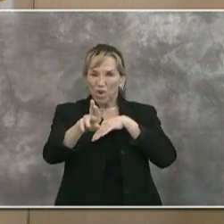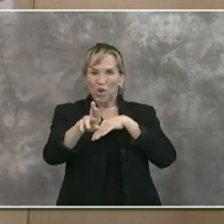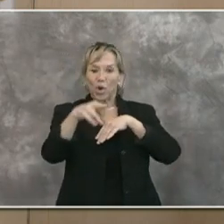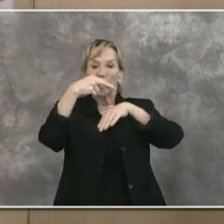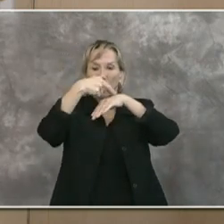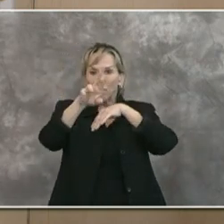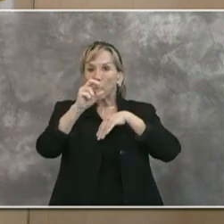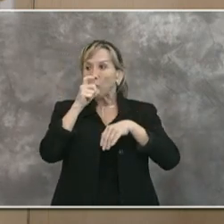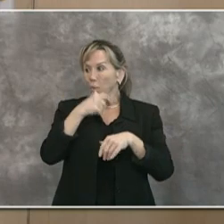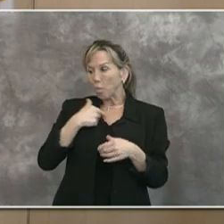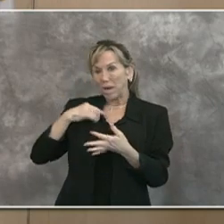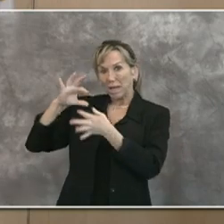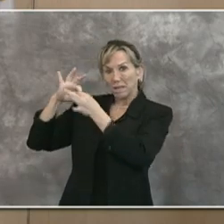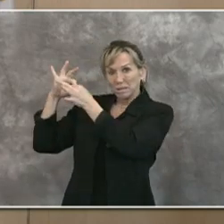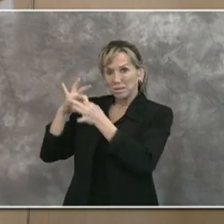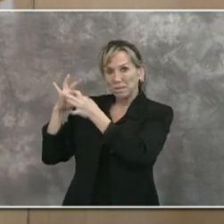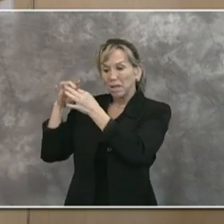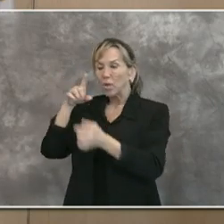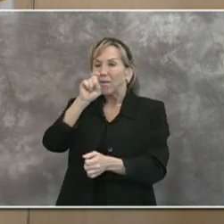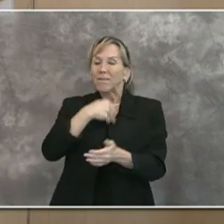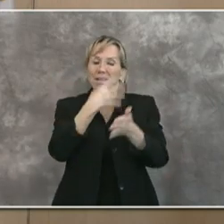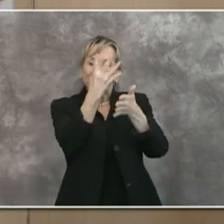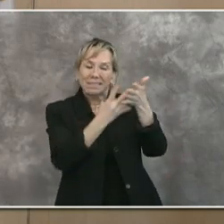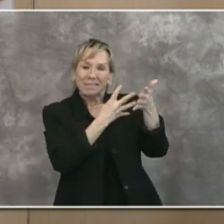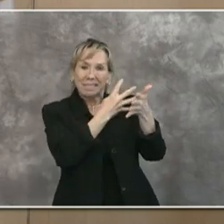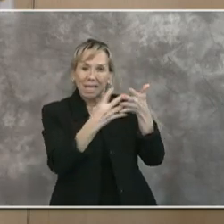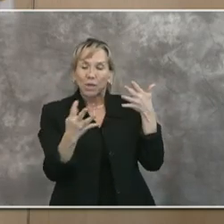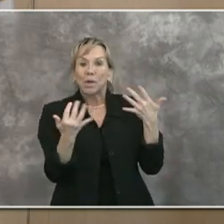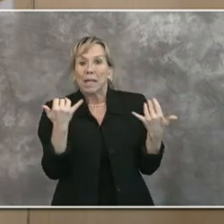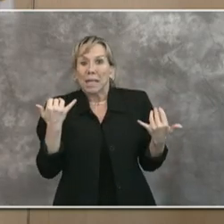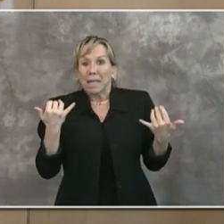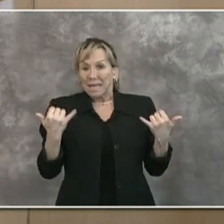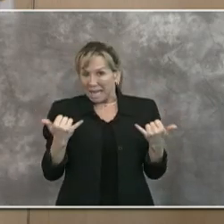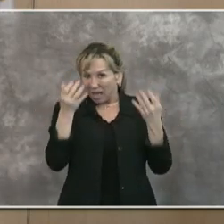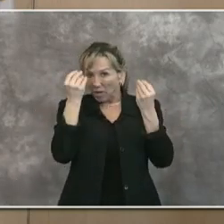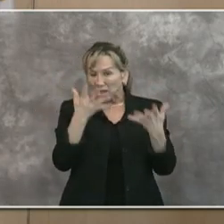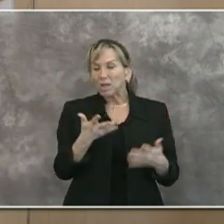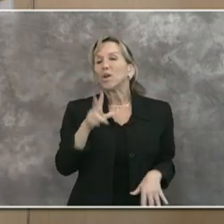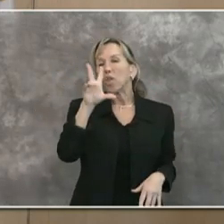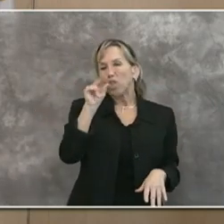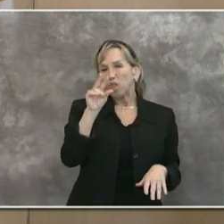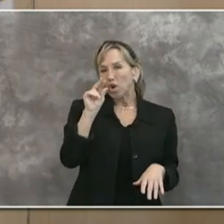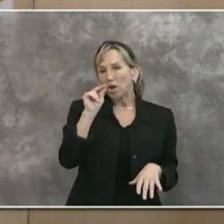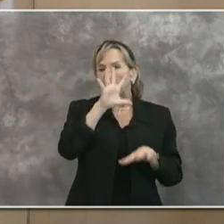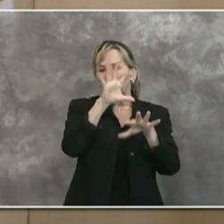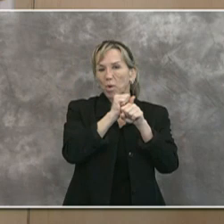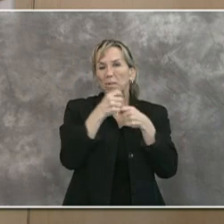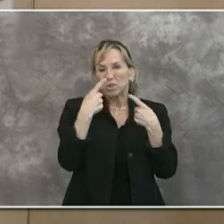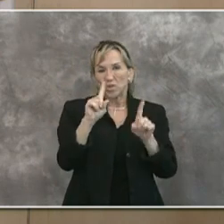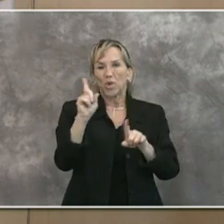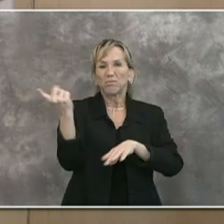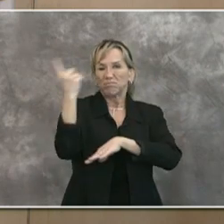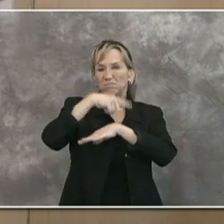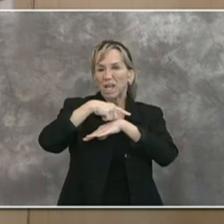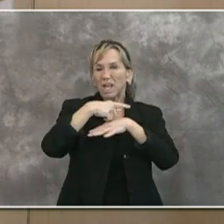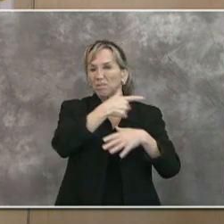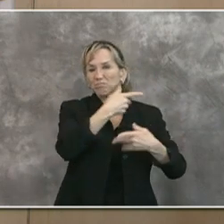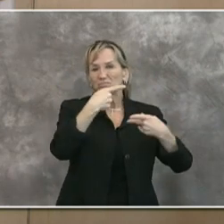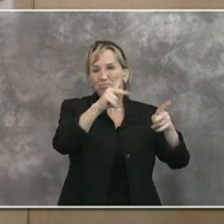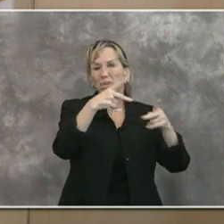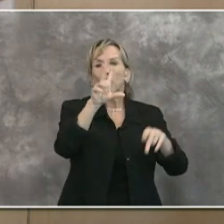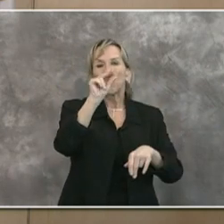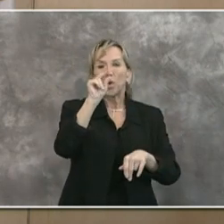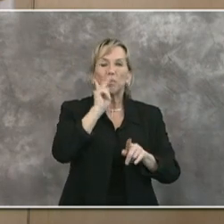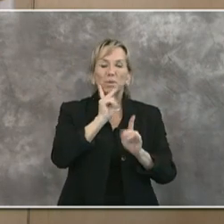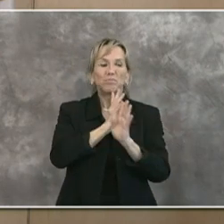schedule the appointments. And we have approximately 30 appointments that are available for testing during this time. Thank you,